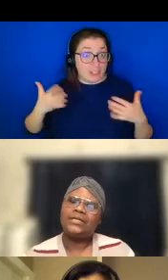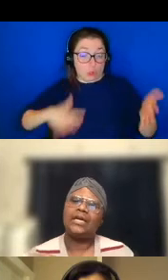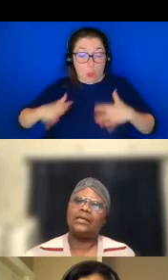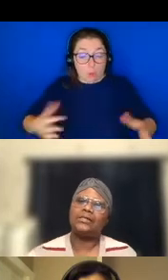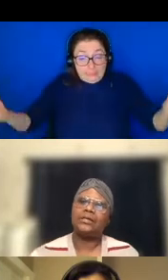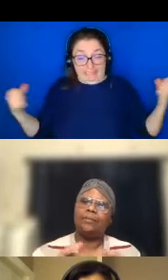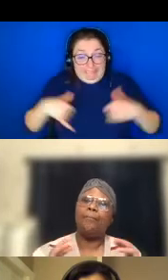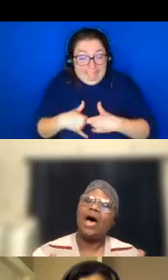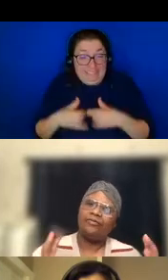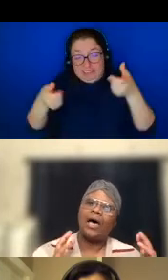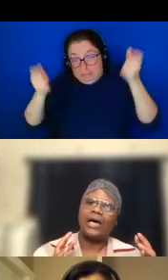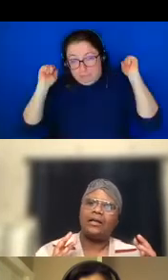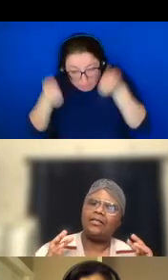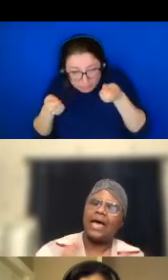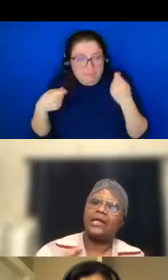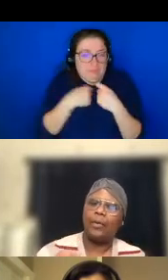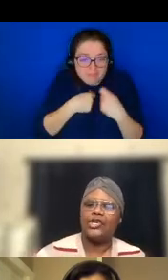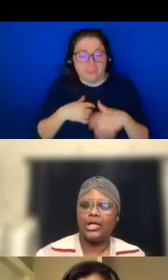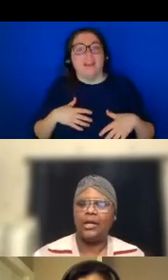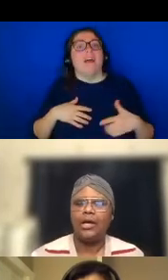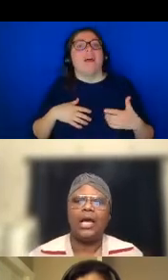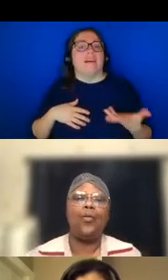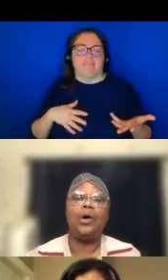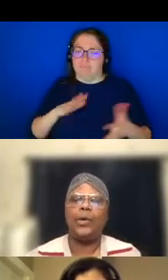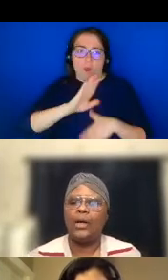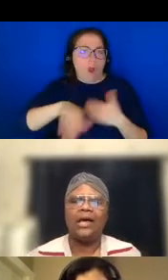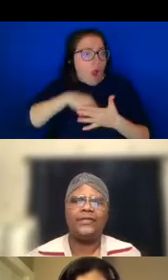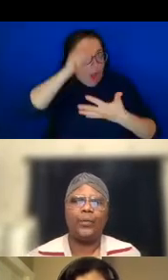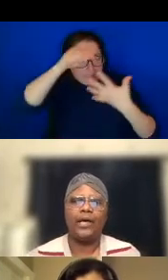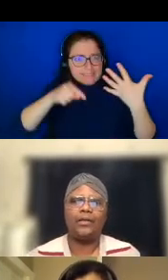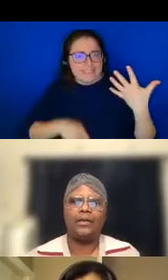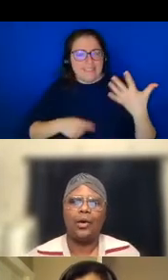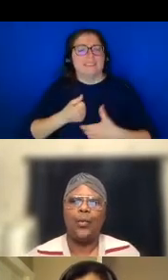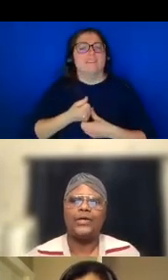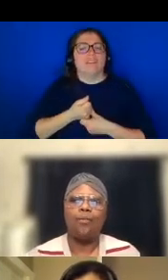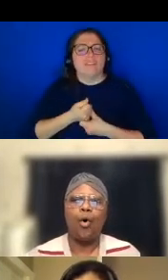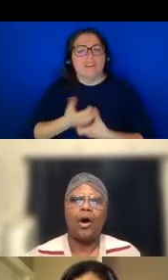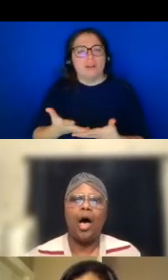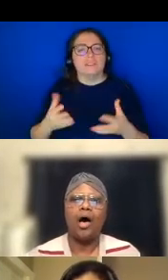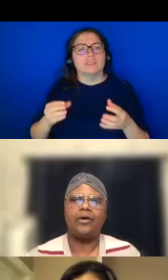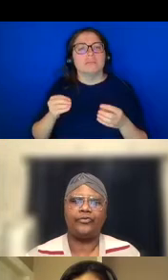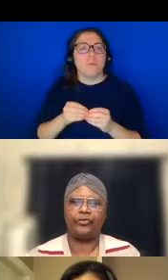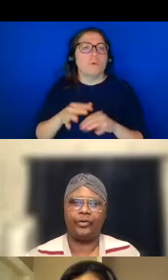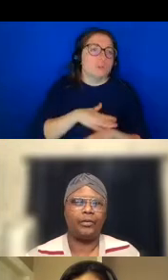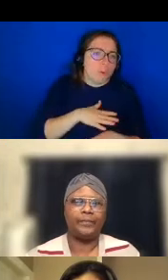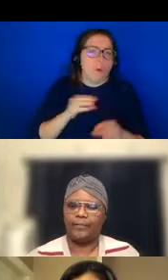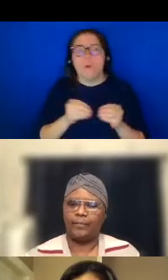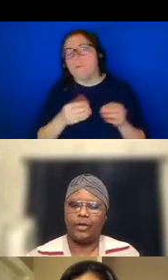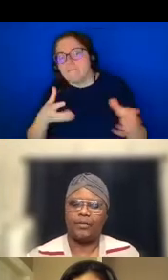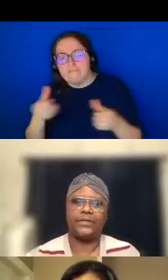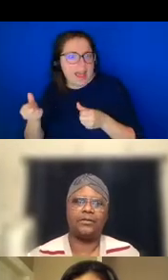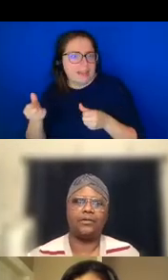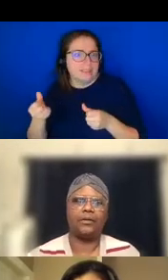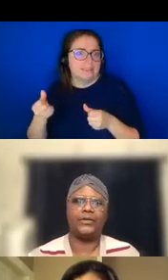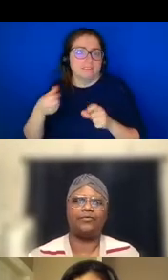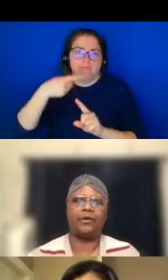those things modified that equation. And what we were left with was more of,